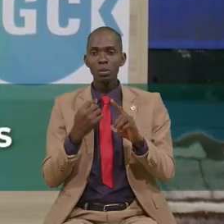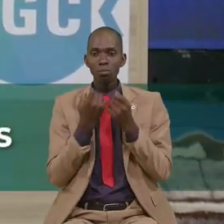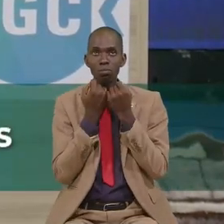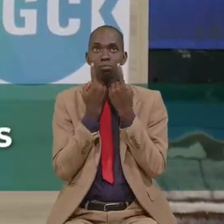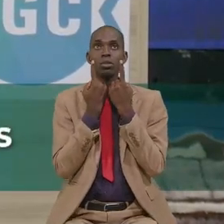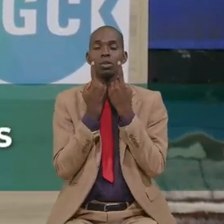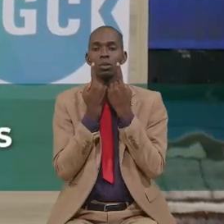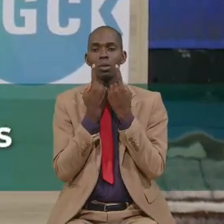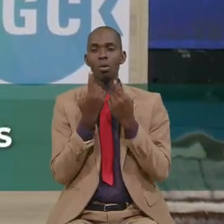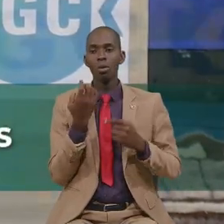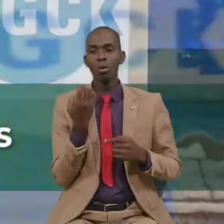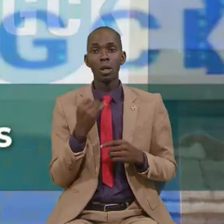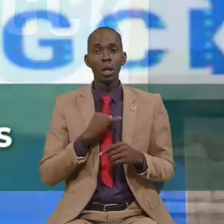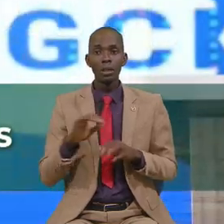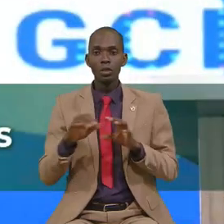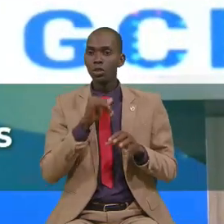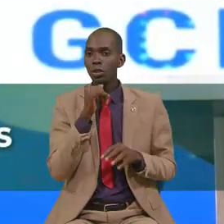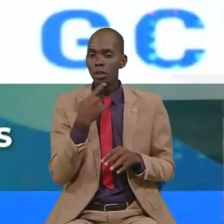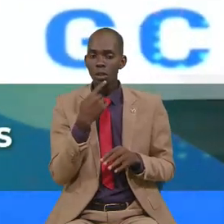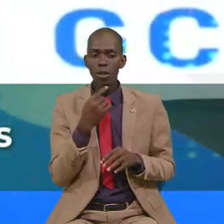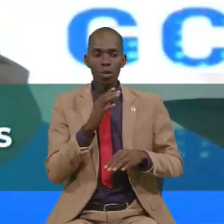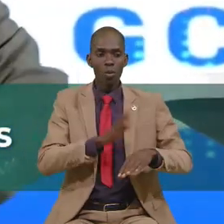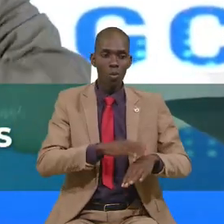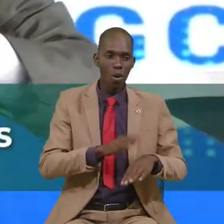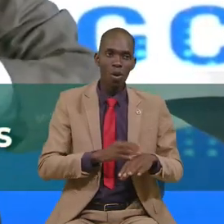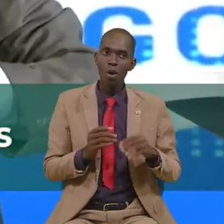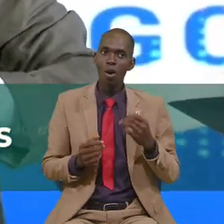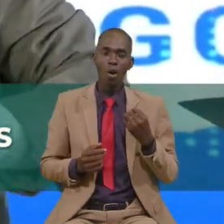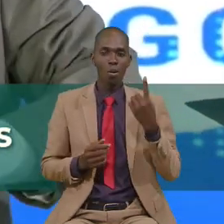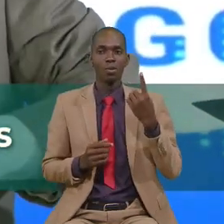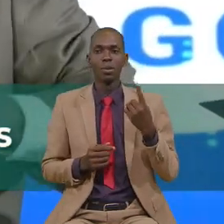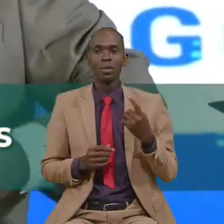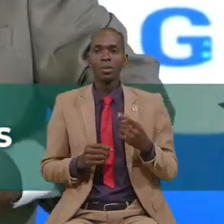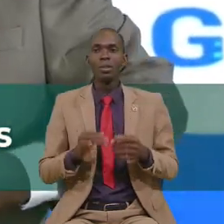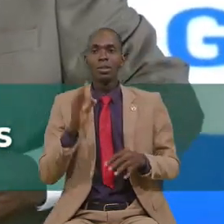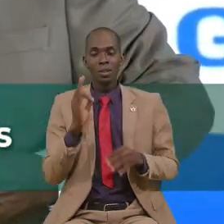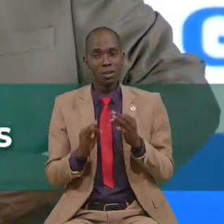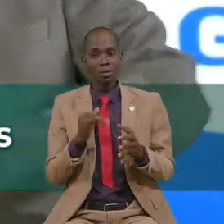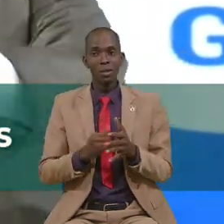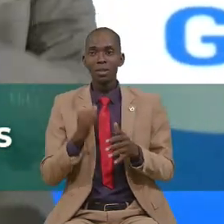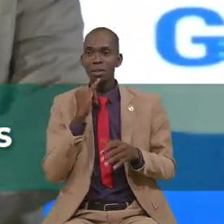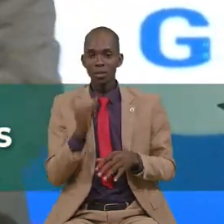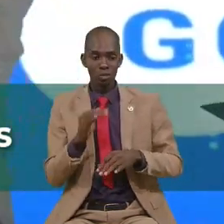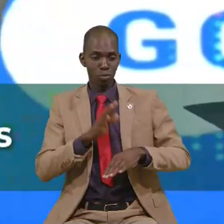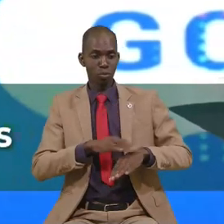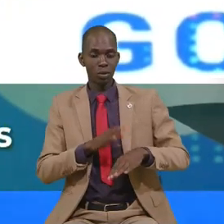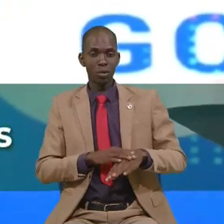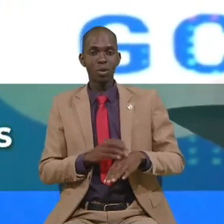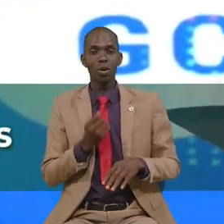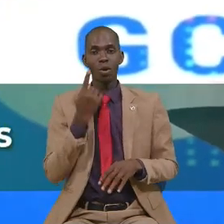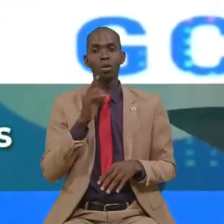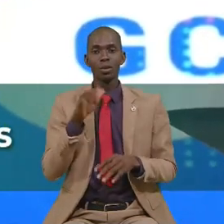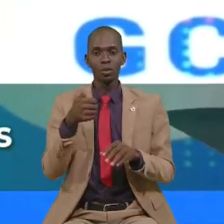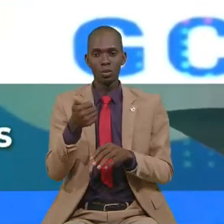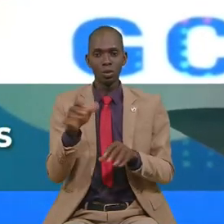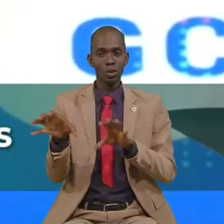up. I didn't say waking up. If it's waking up, you do that by yourself. Waking